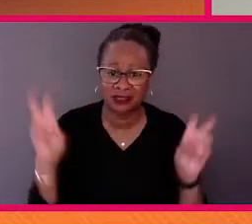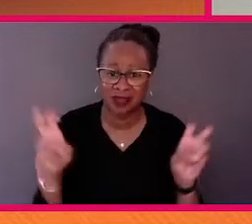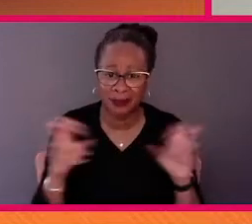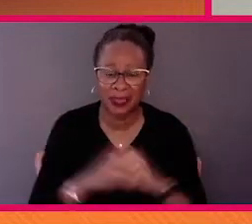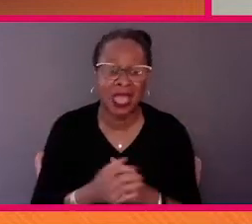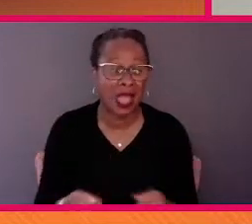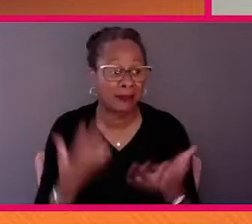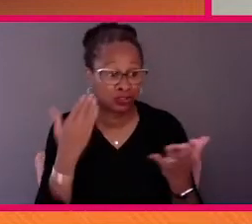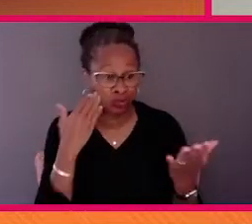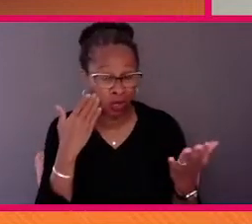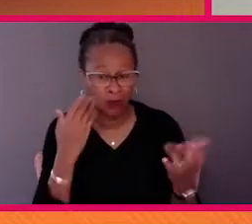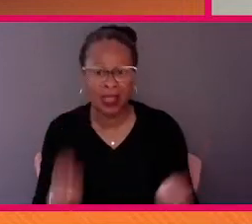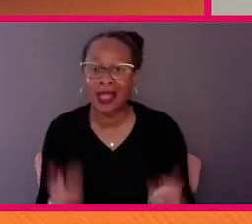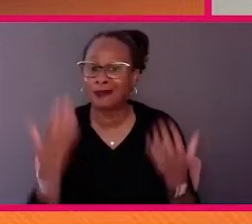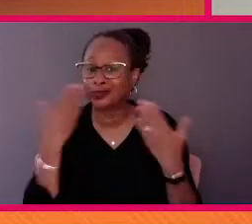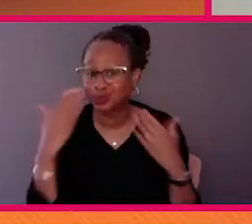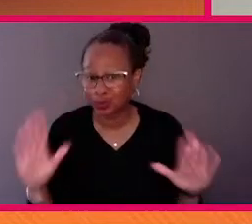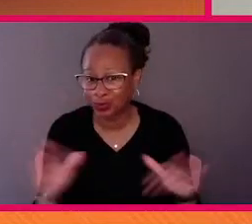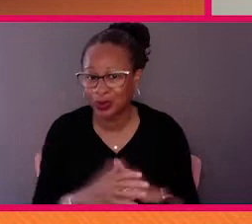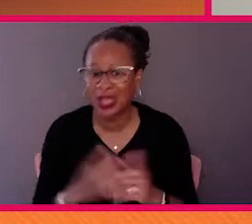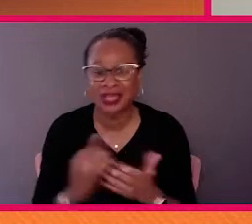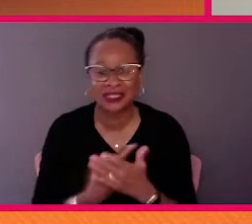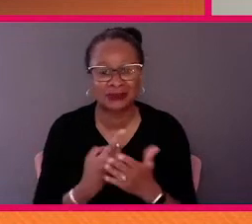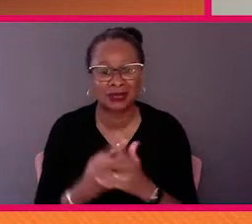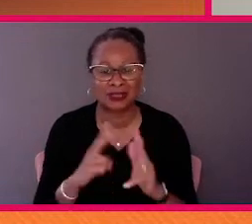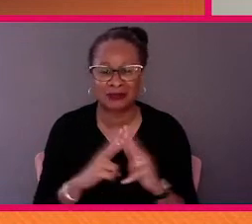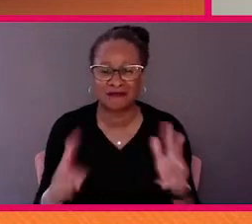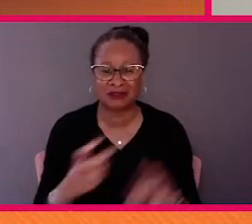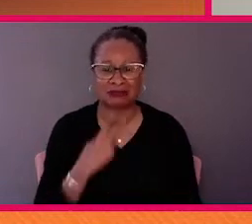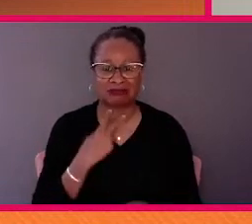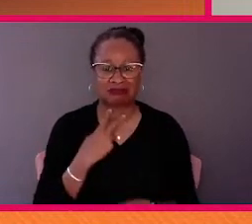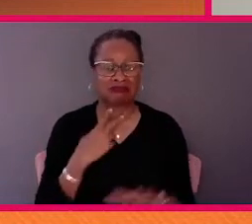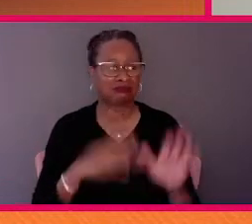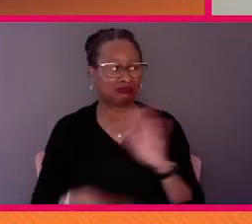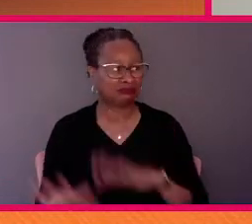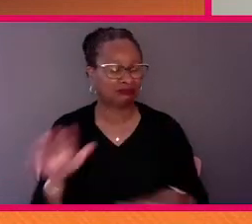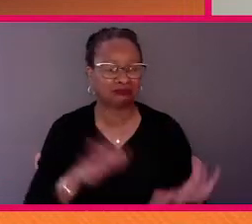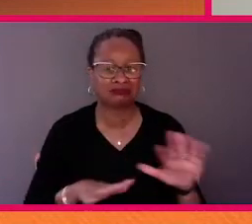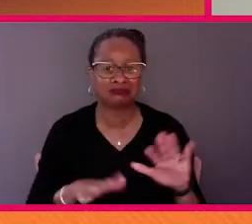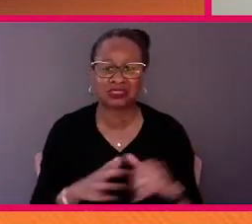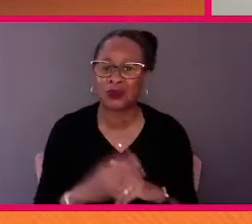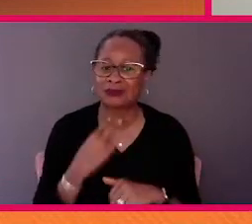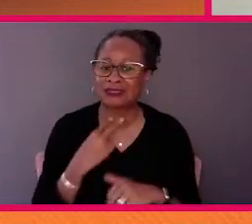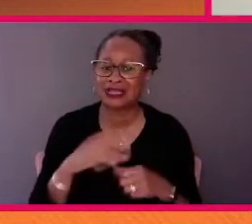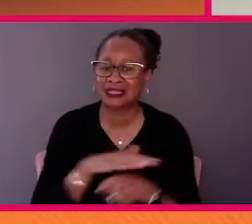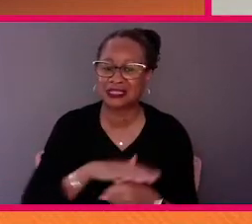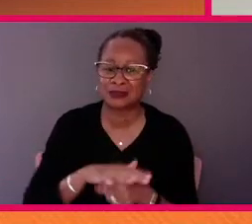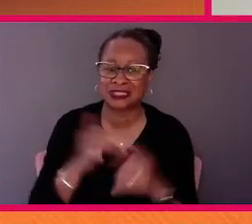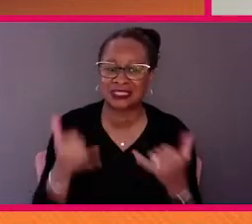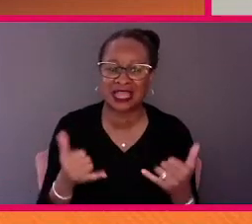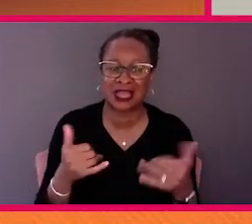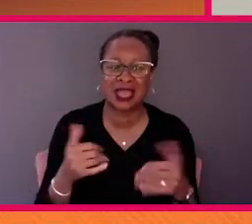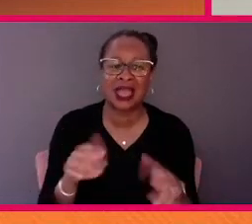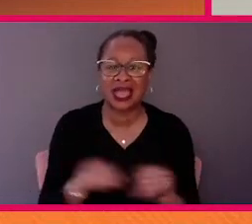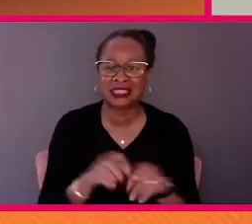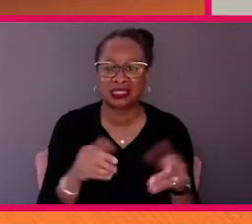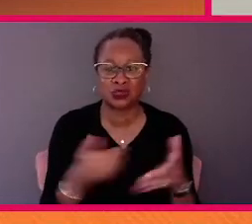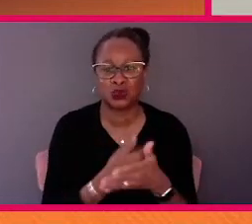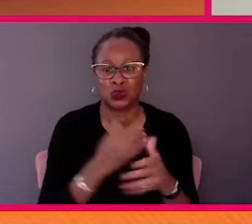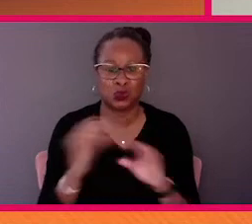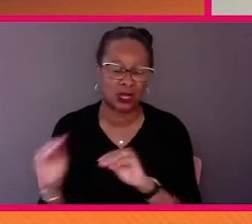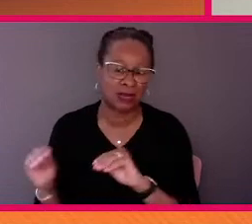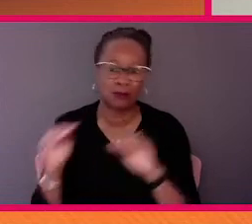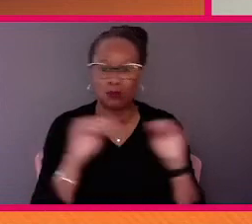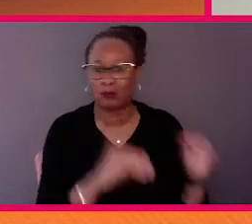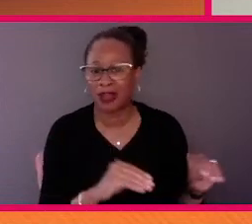know. And sometimes it can be really crippling. So I'm sort of stuck in that space right now as a new transplant and I'm hoping for